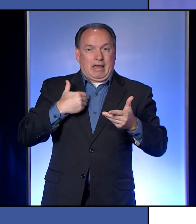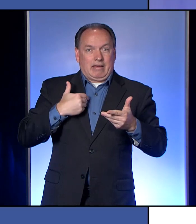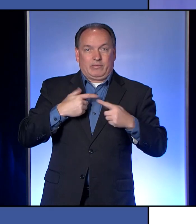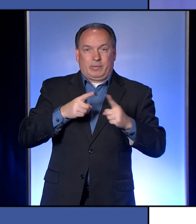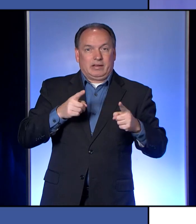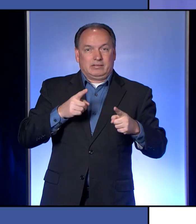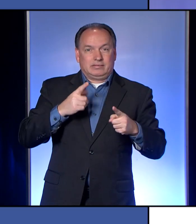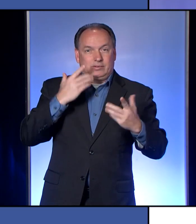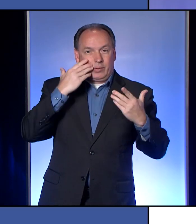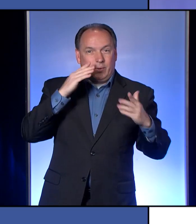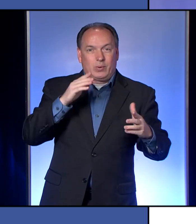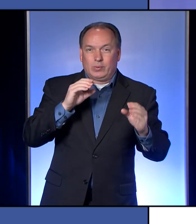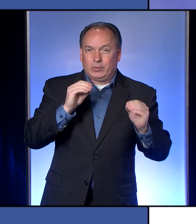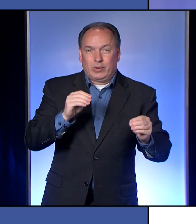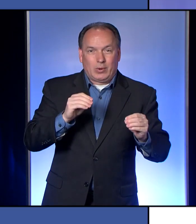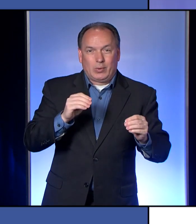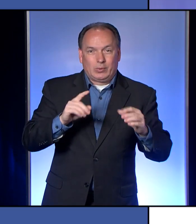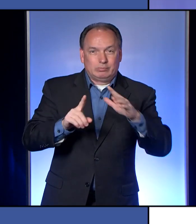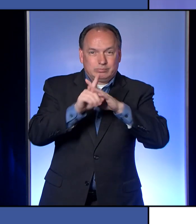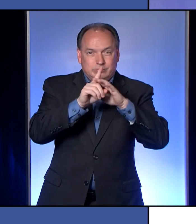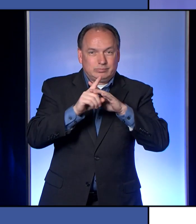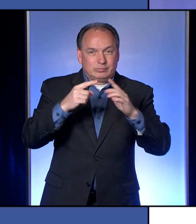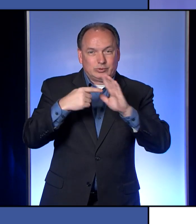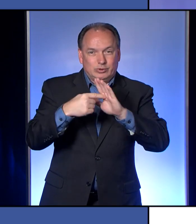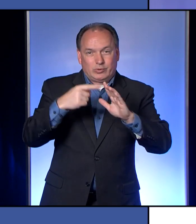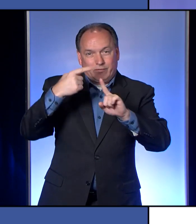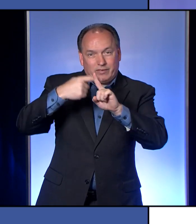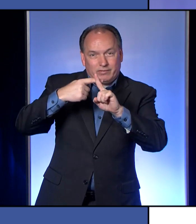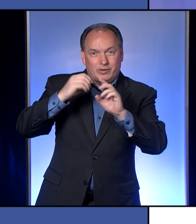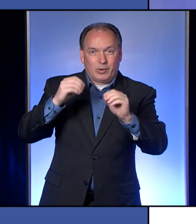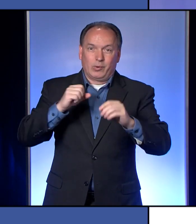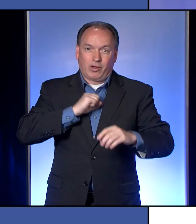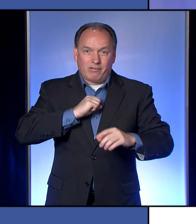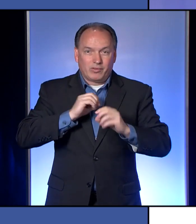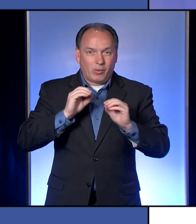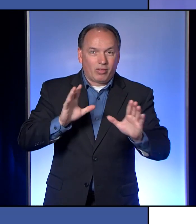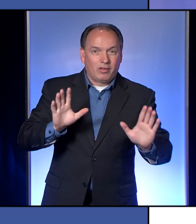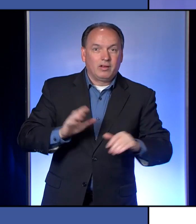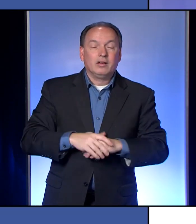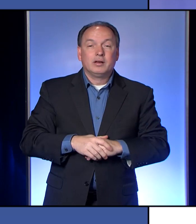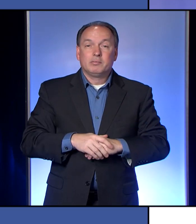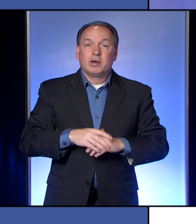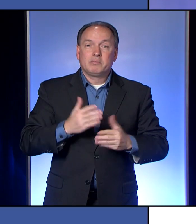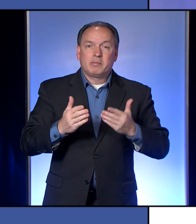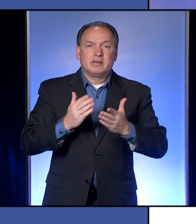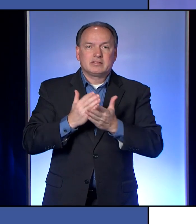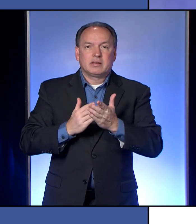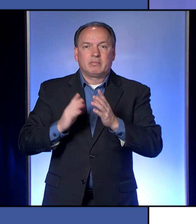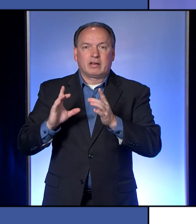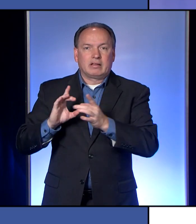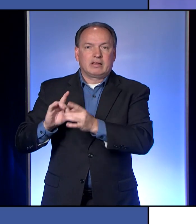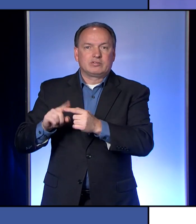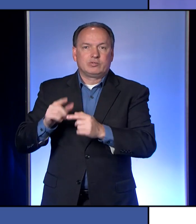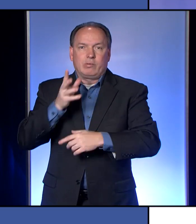tracing continues on, and they said it appears that there may be some connection with some Mother's Day gatherings also.